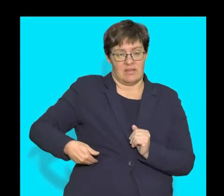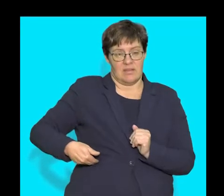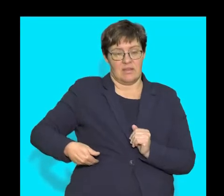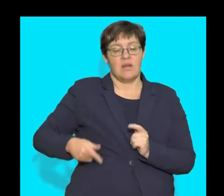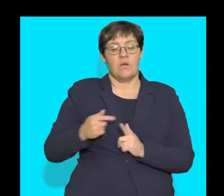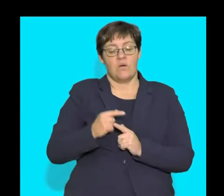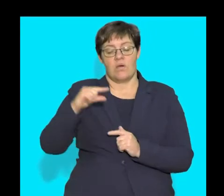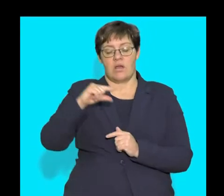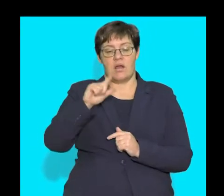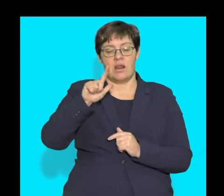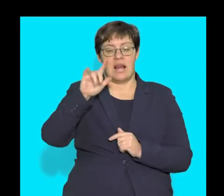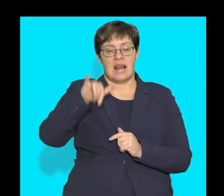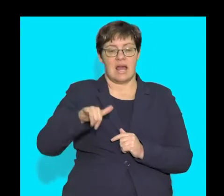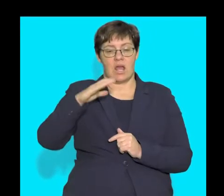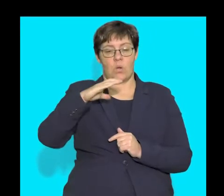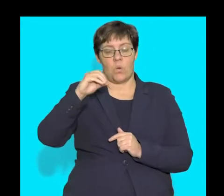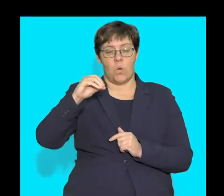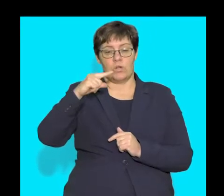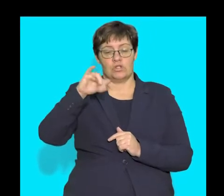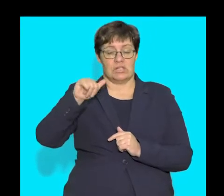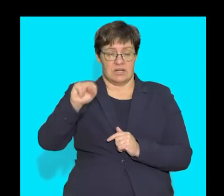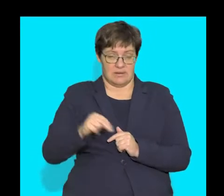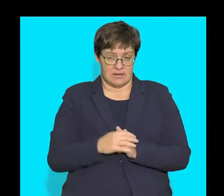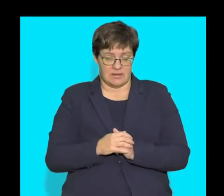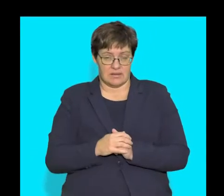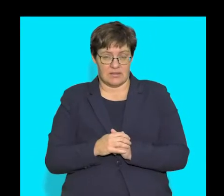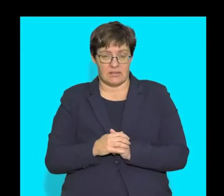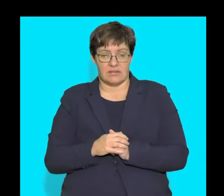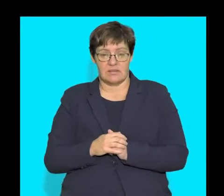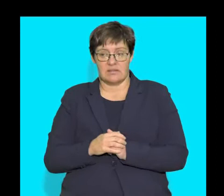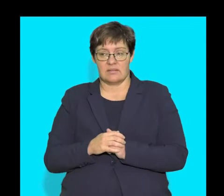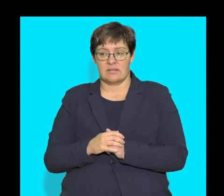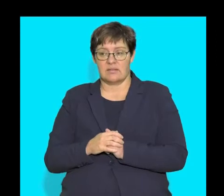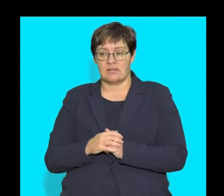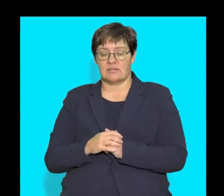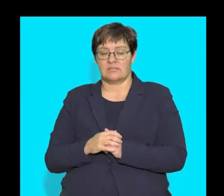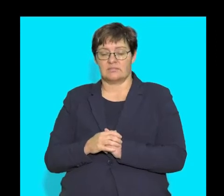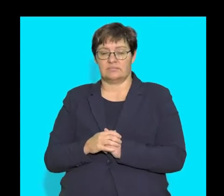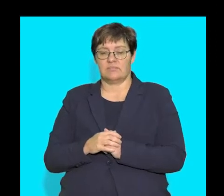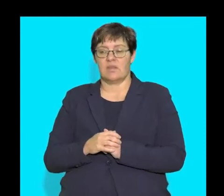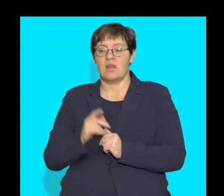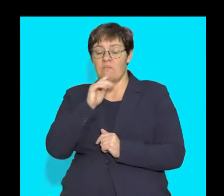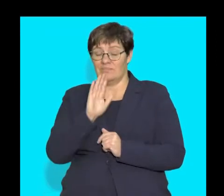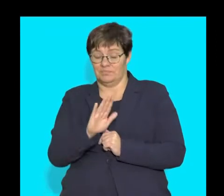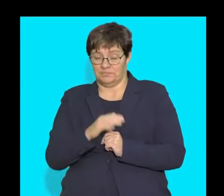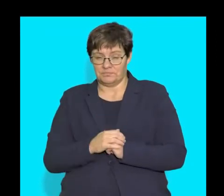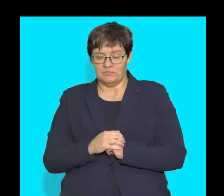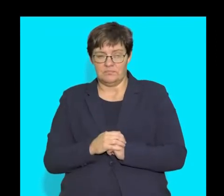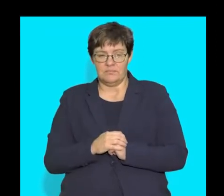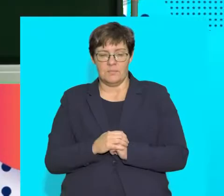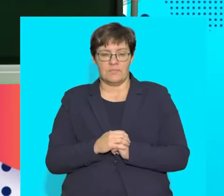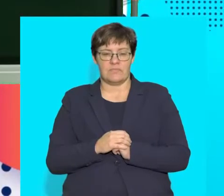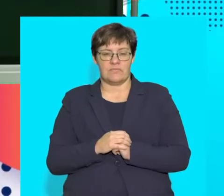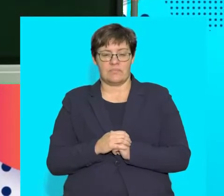liver as glycogen. And so I've mentioned the word glycogen now. So let's pause at that